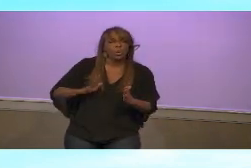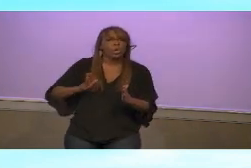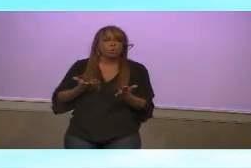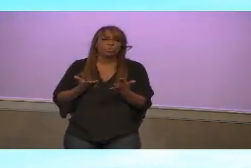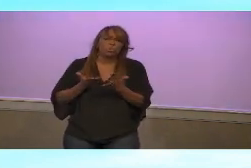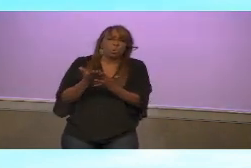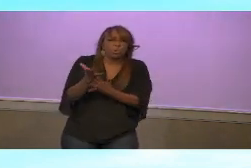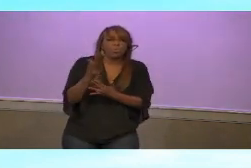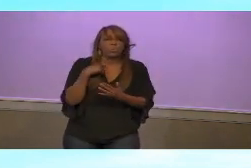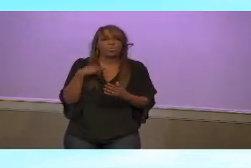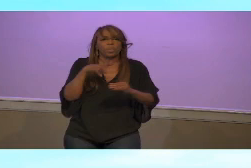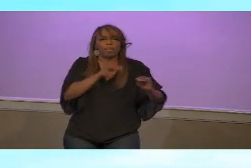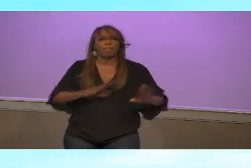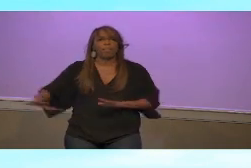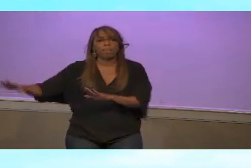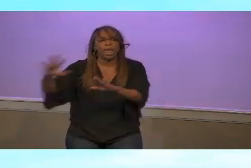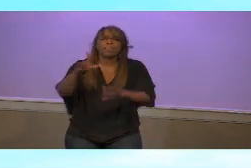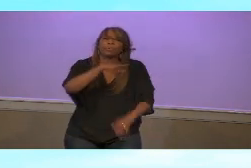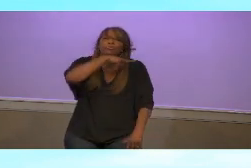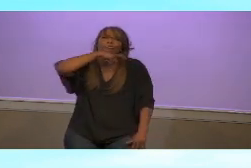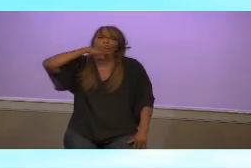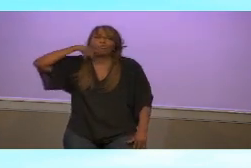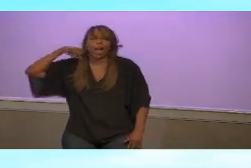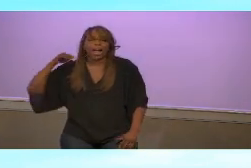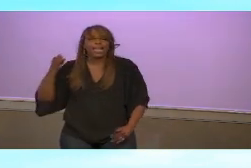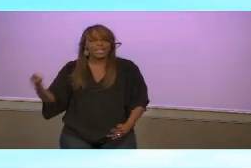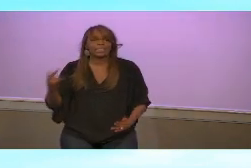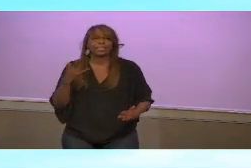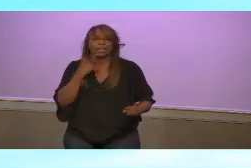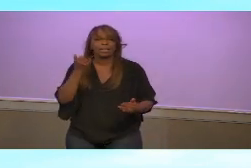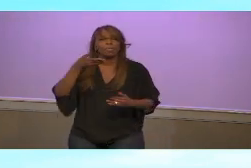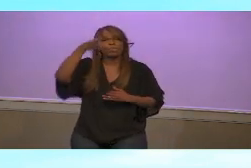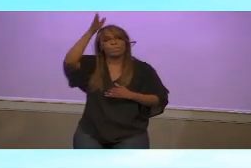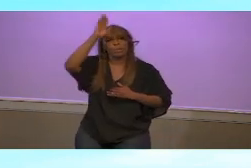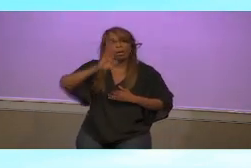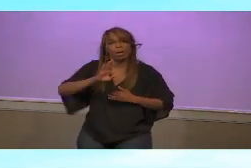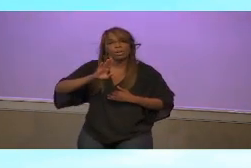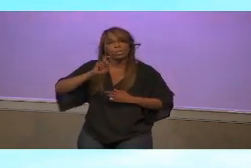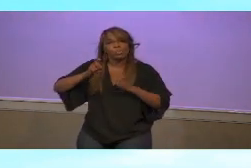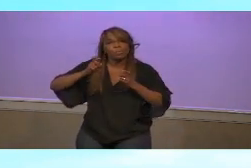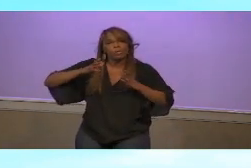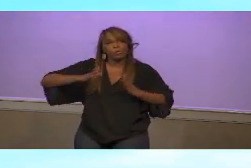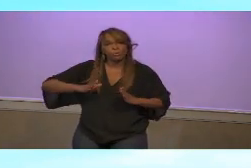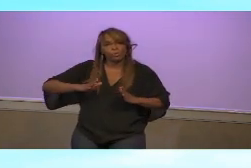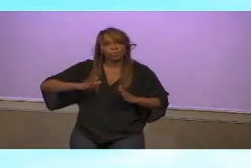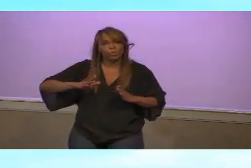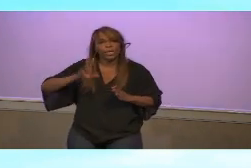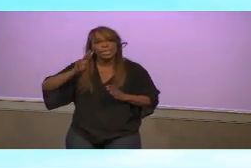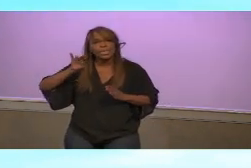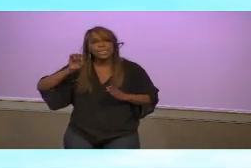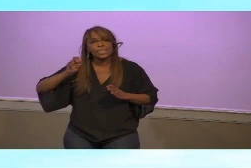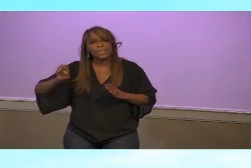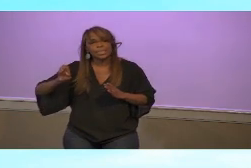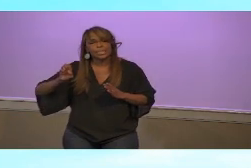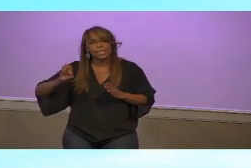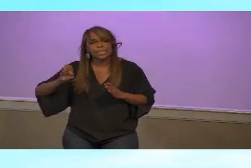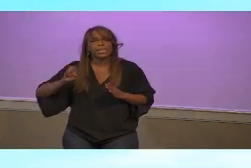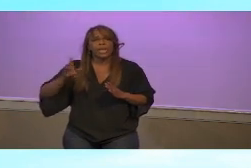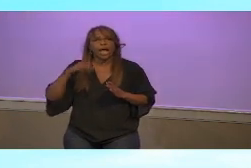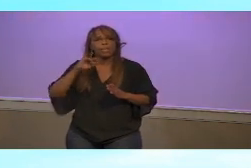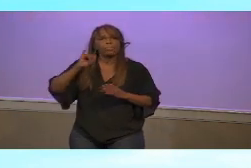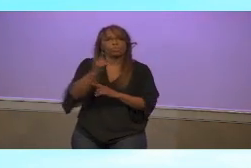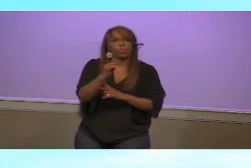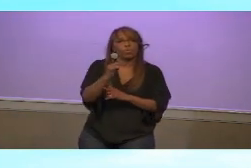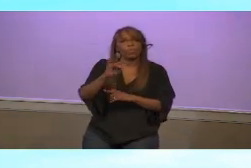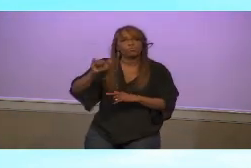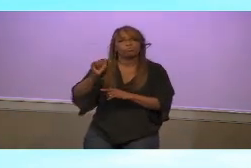that barren wasteland, he lets them know, I am Jehovah Jireh. I am Jehovah Nissi. I am Jehovah